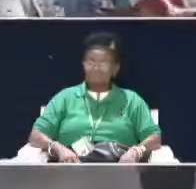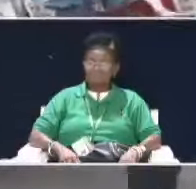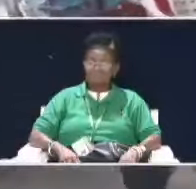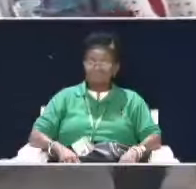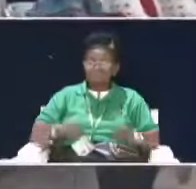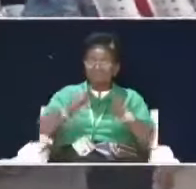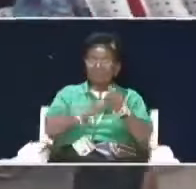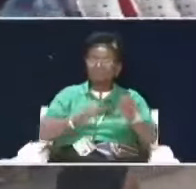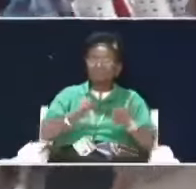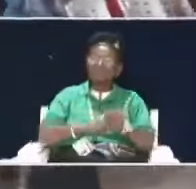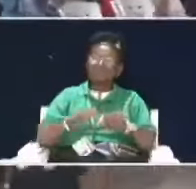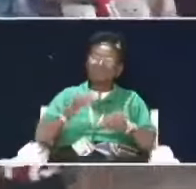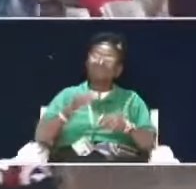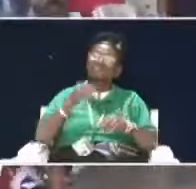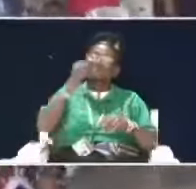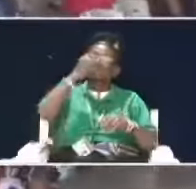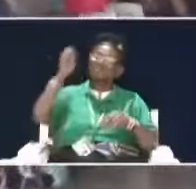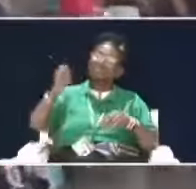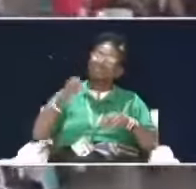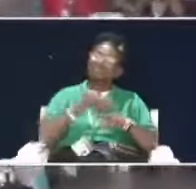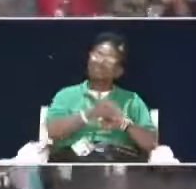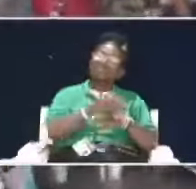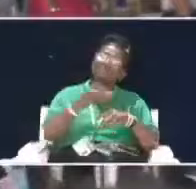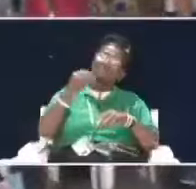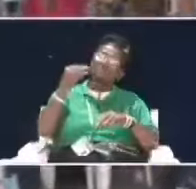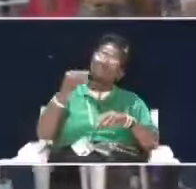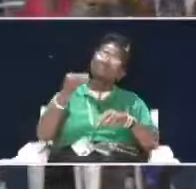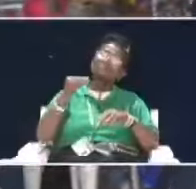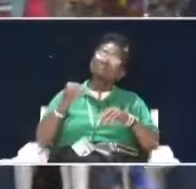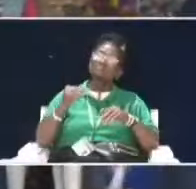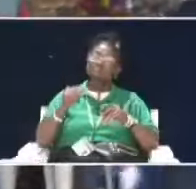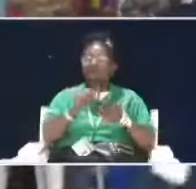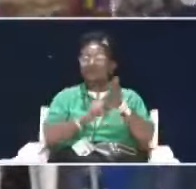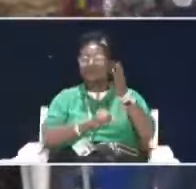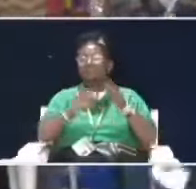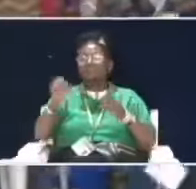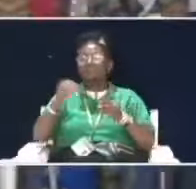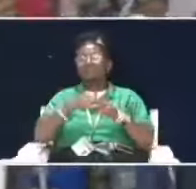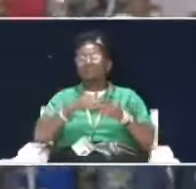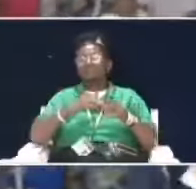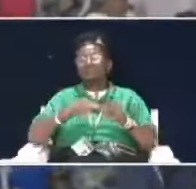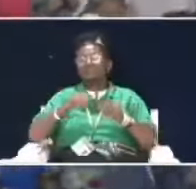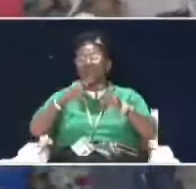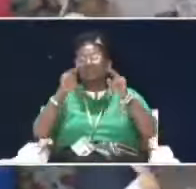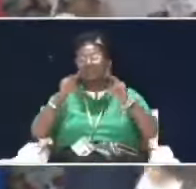Every evil force operating in my village, operating in my town,